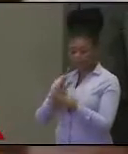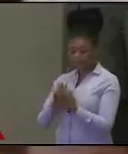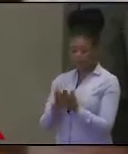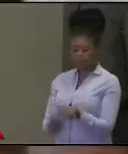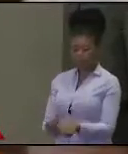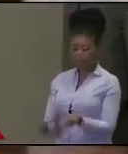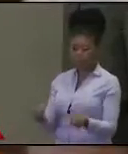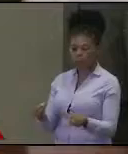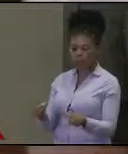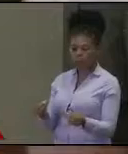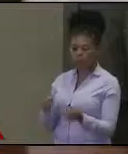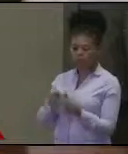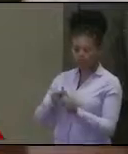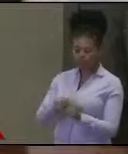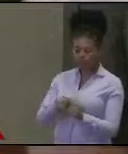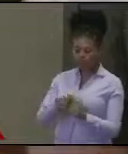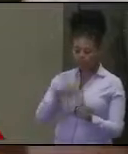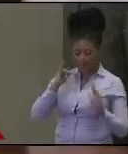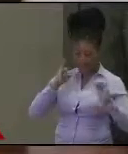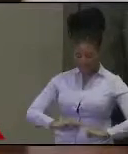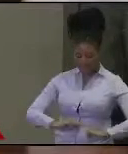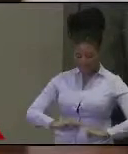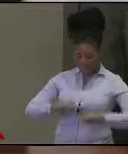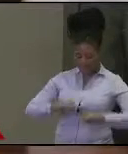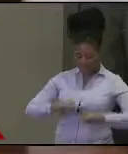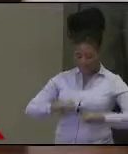were compelled to stay here.